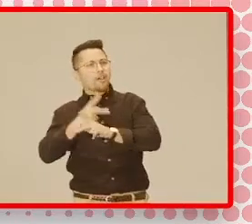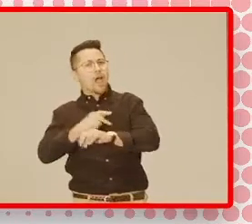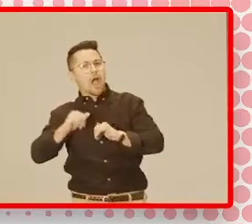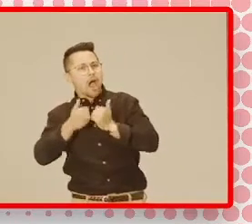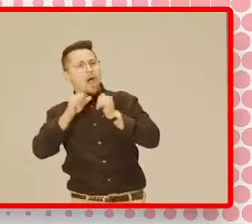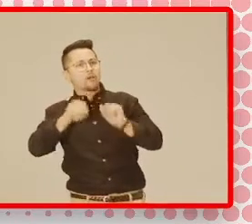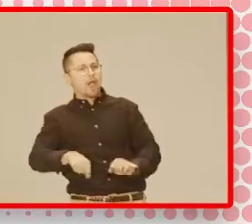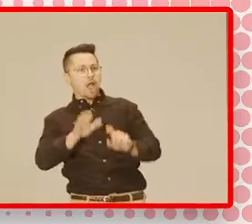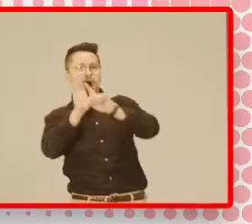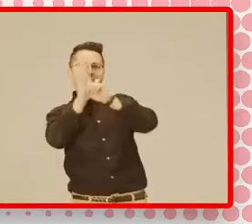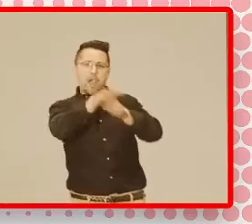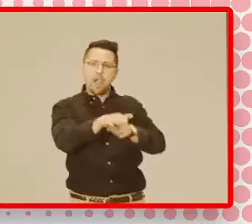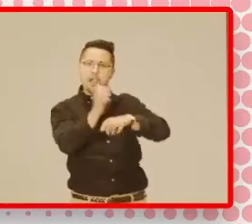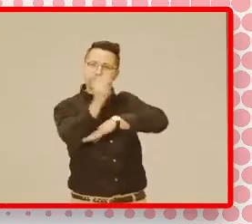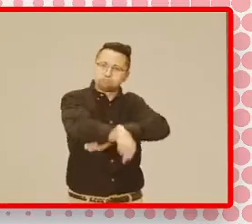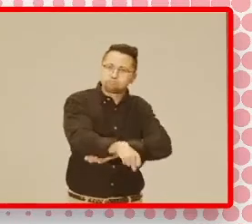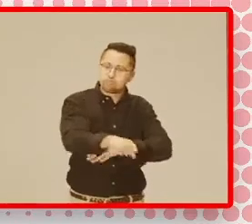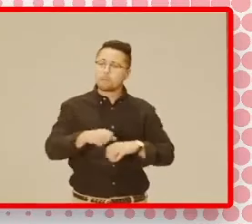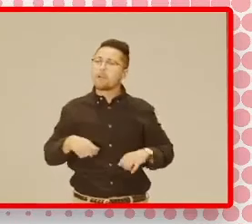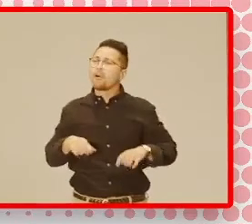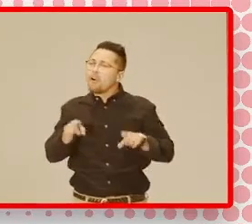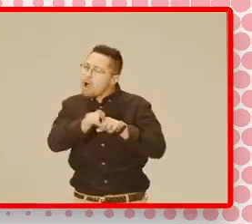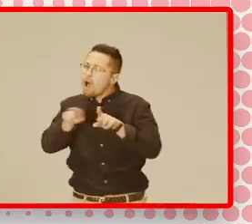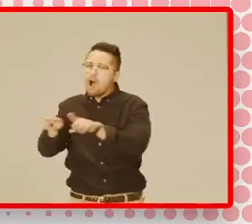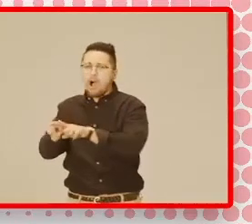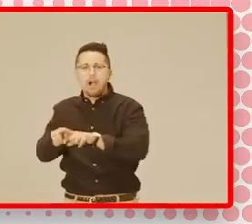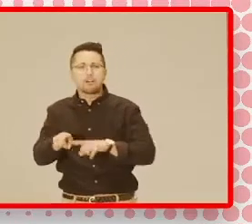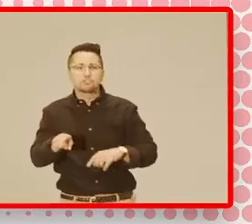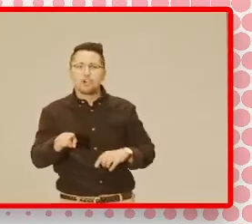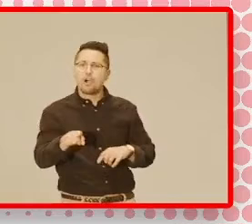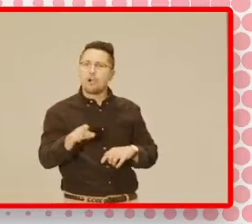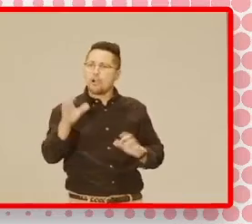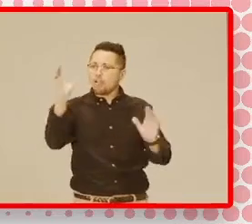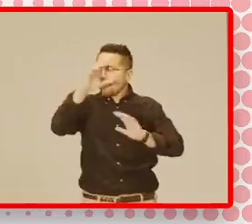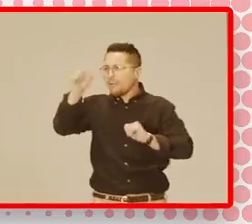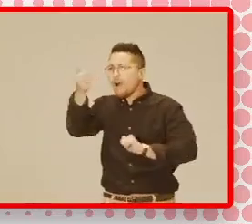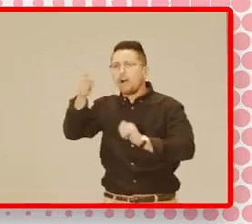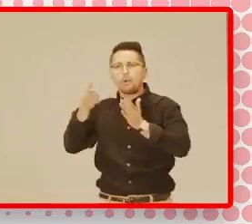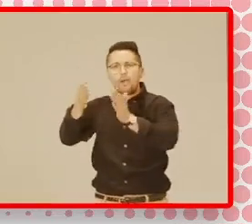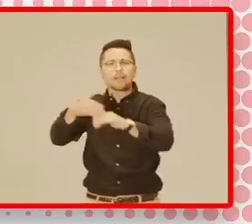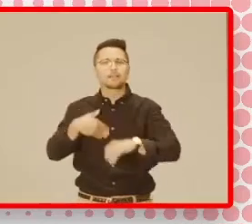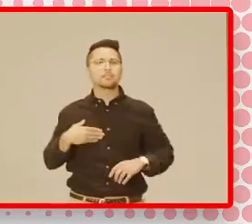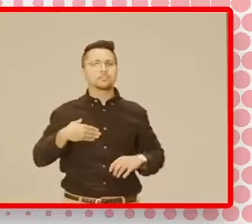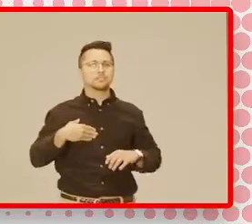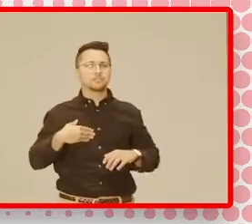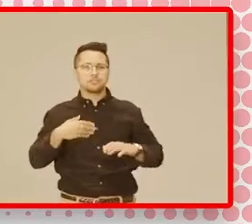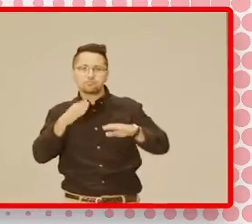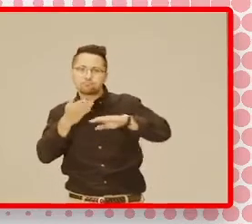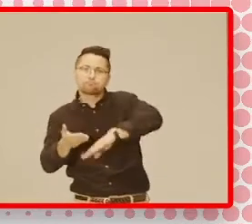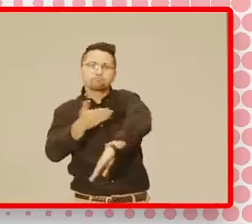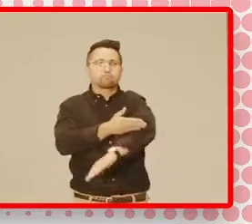and to look for ways to get smarter, better, faster. As you all know, individuals with Down syndrome have